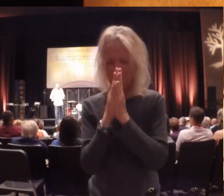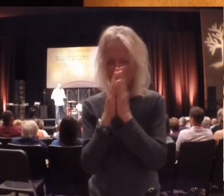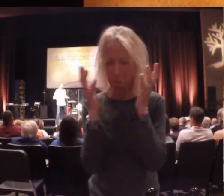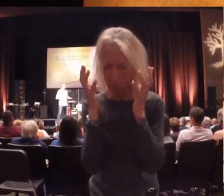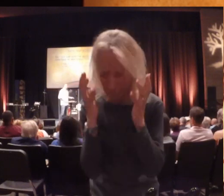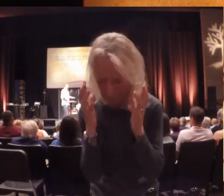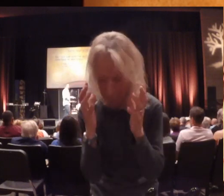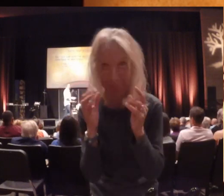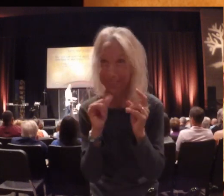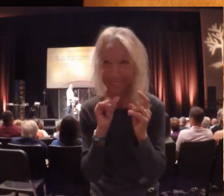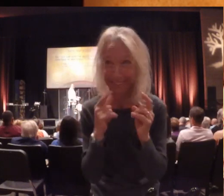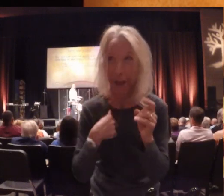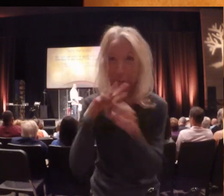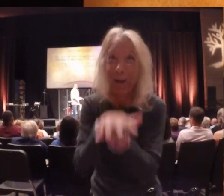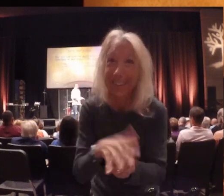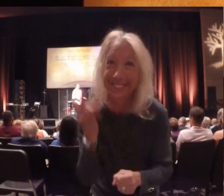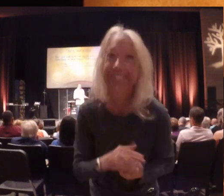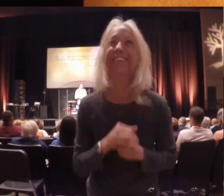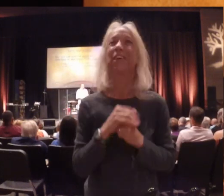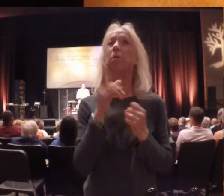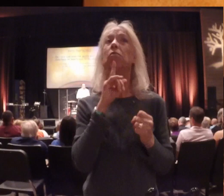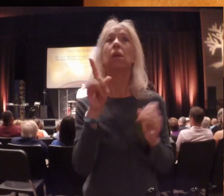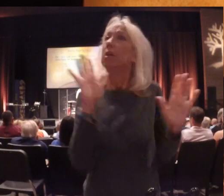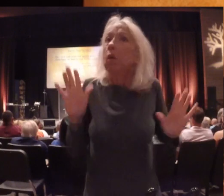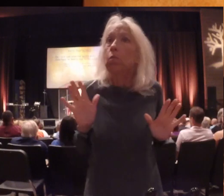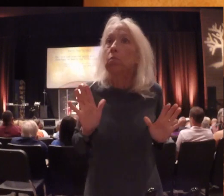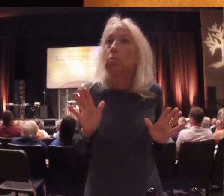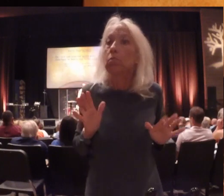because I'm in a prayerful mood or probably stressed out. But